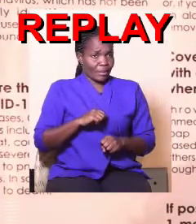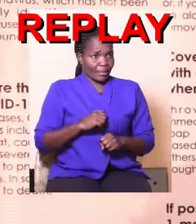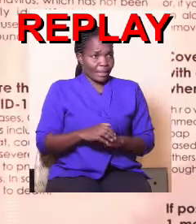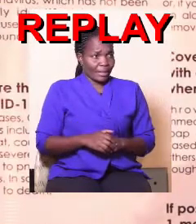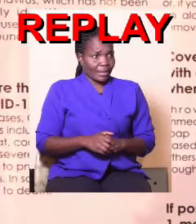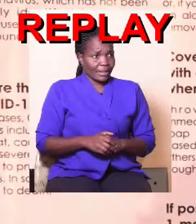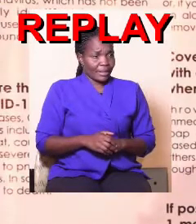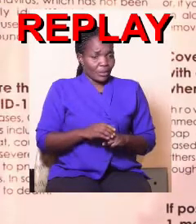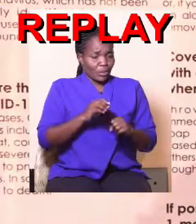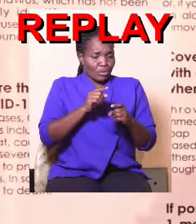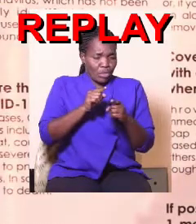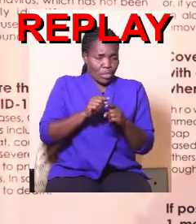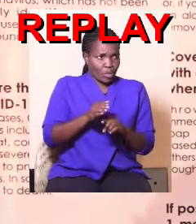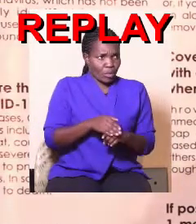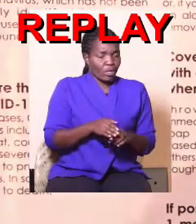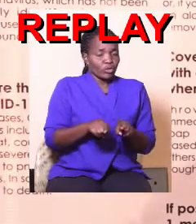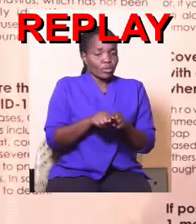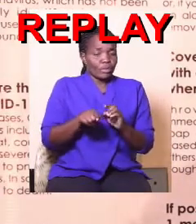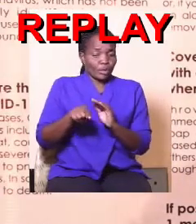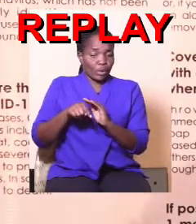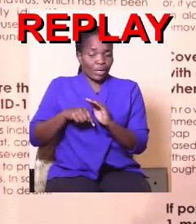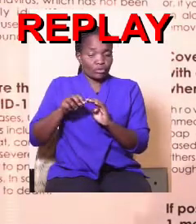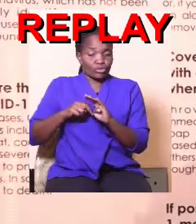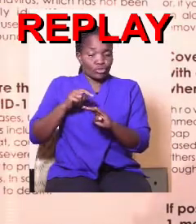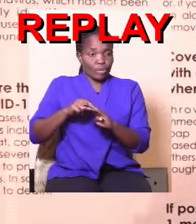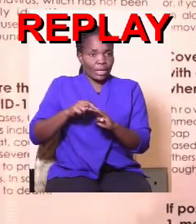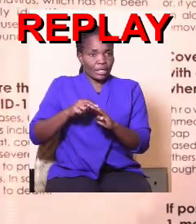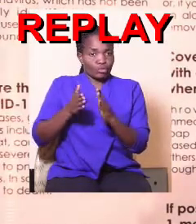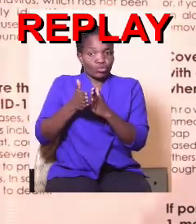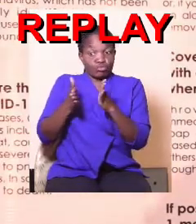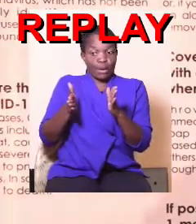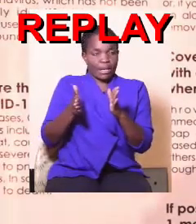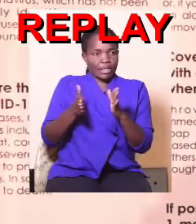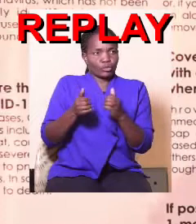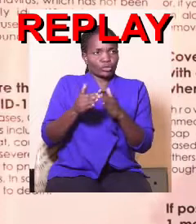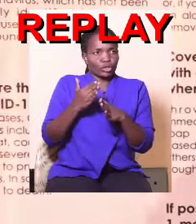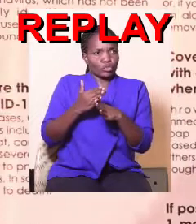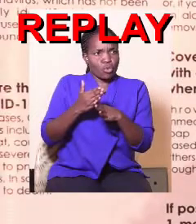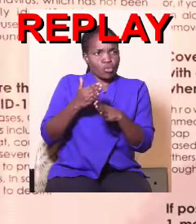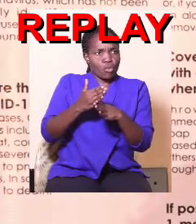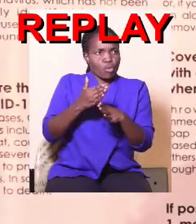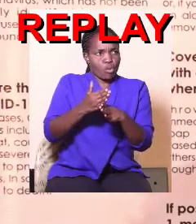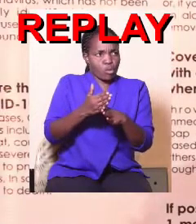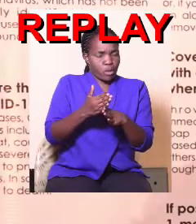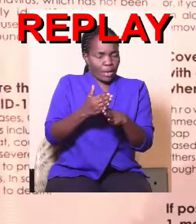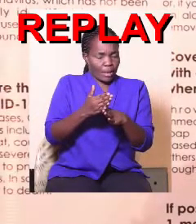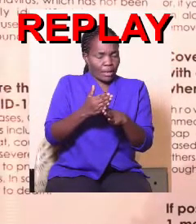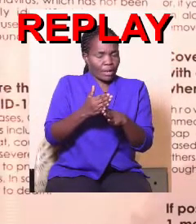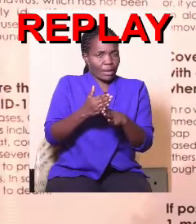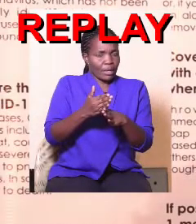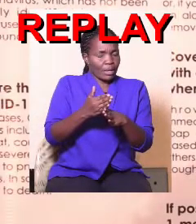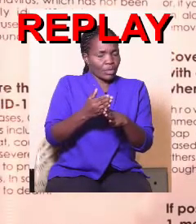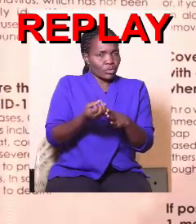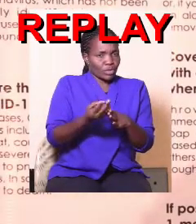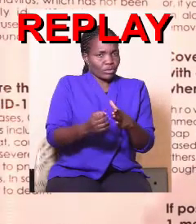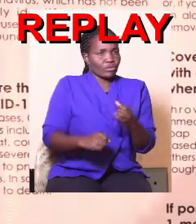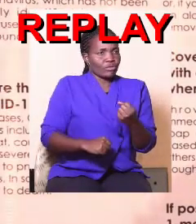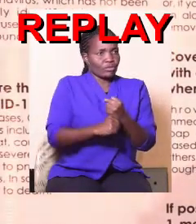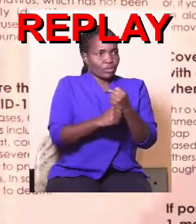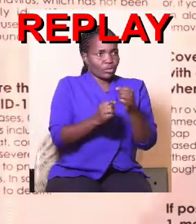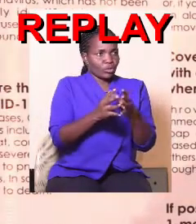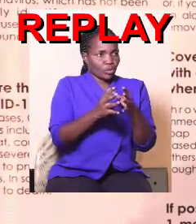progress in making the country ready to open up and to provide the necessary care that it needs to provide, it also means that we need to